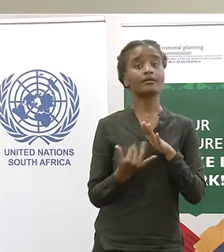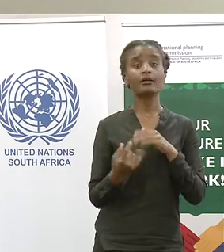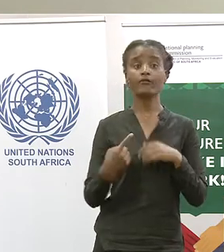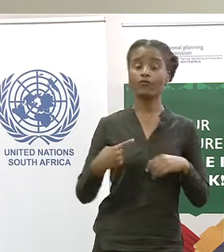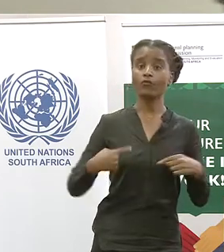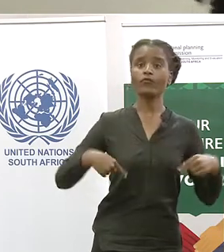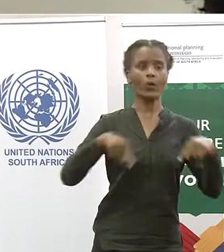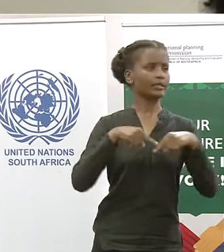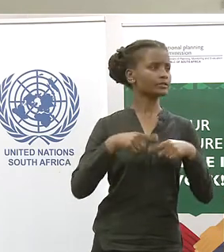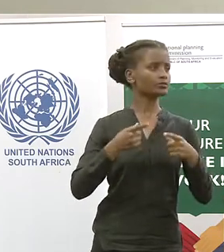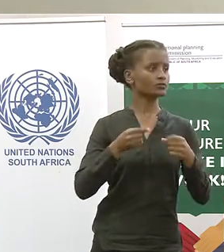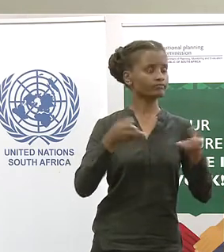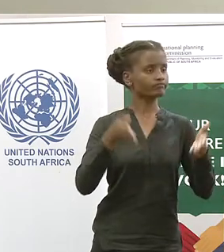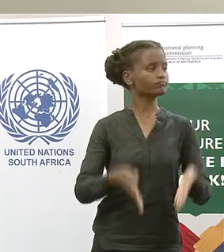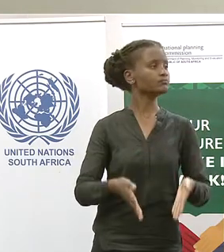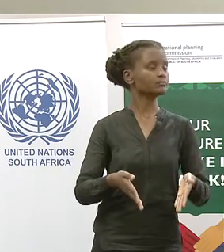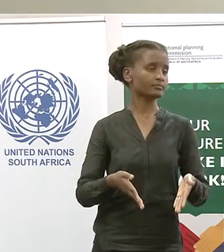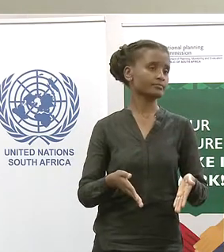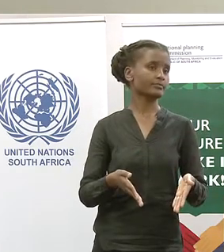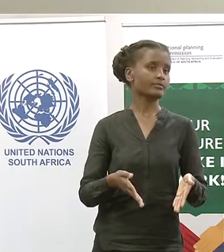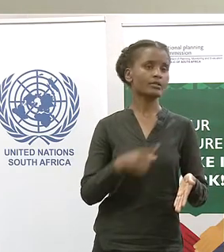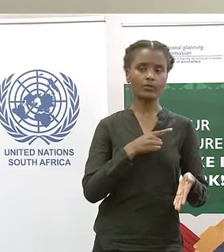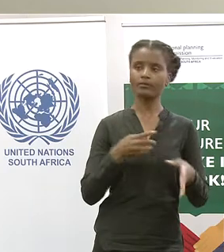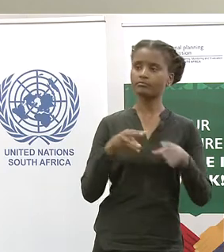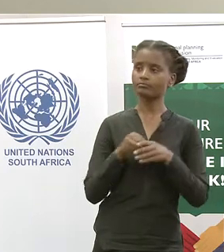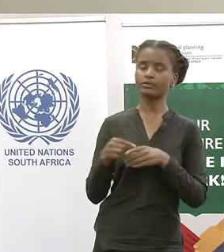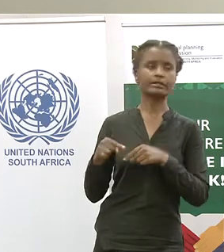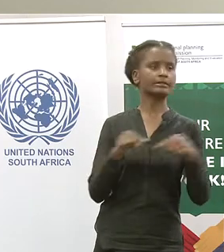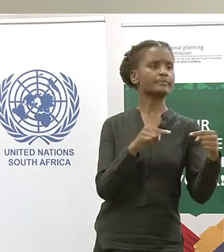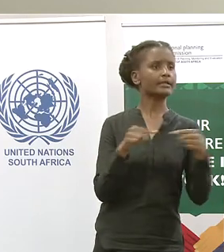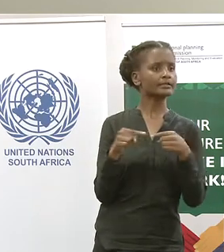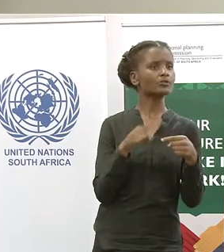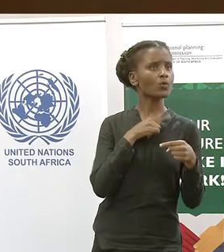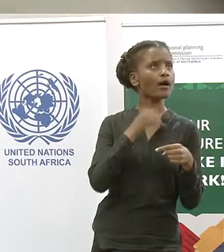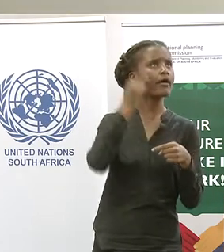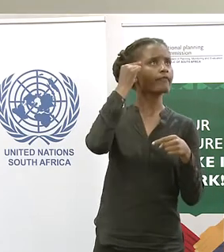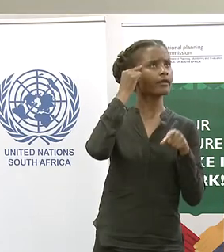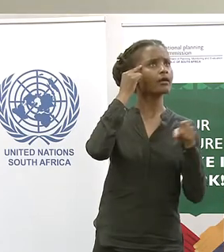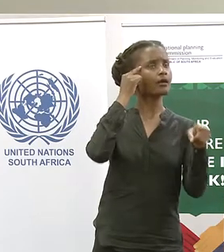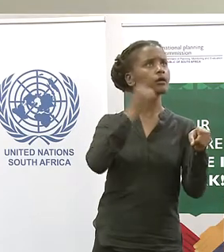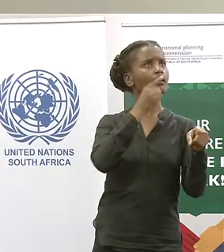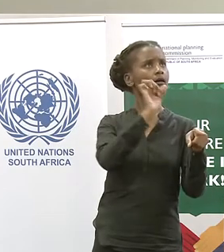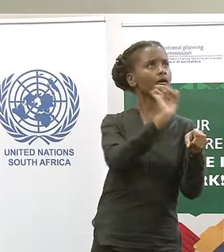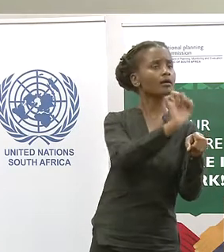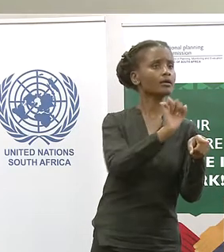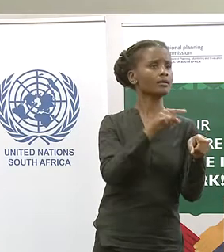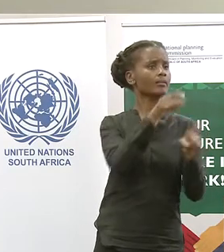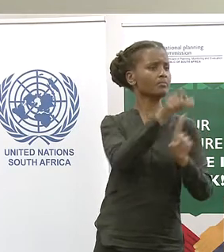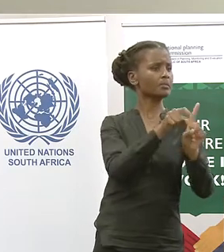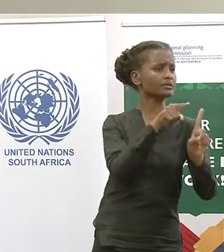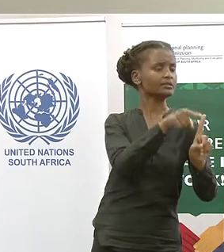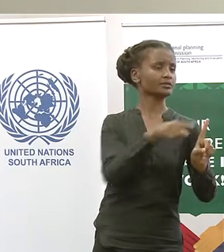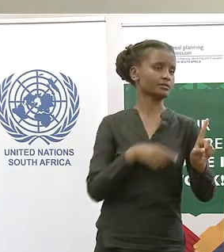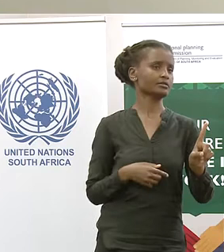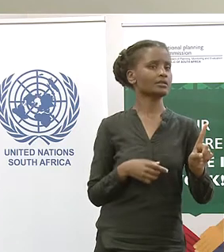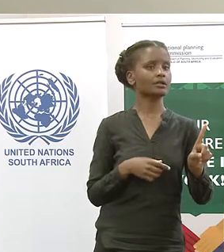to be gathered as part of these debates in his name, because this time when